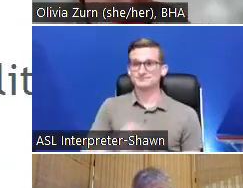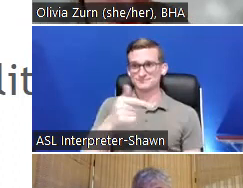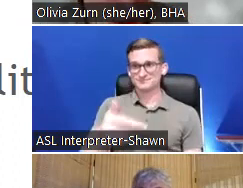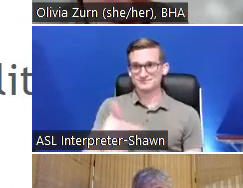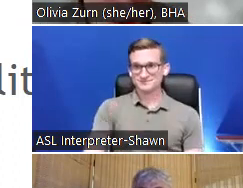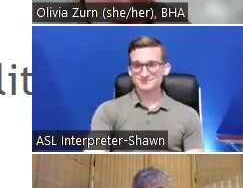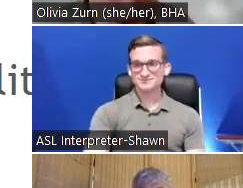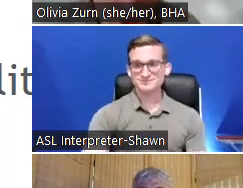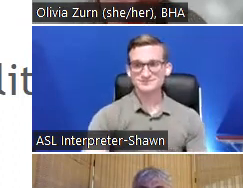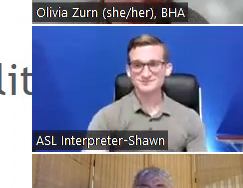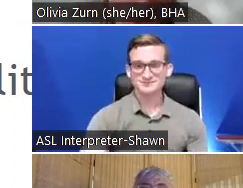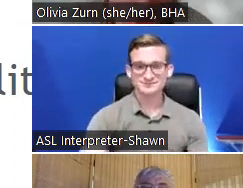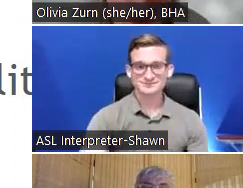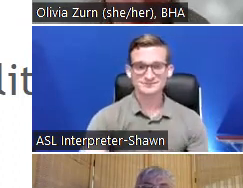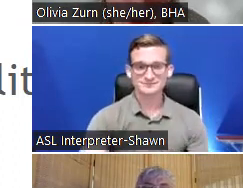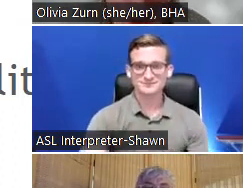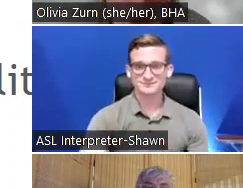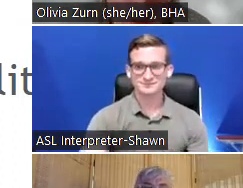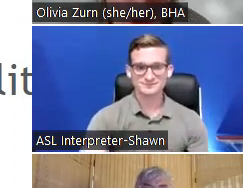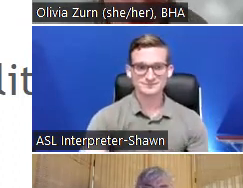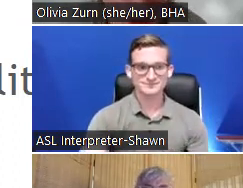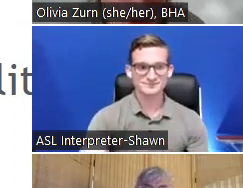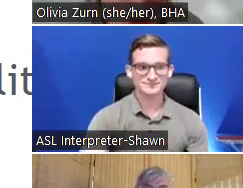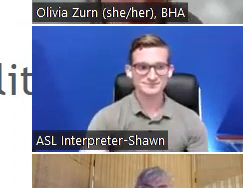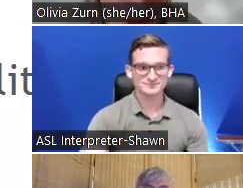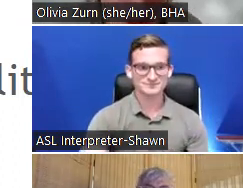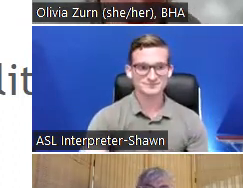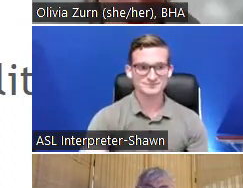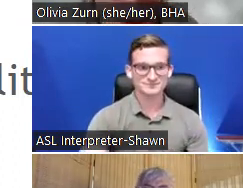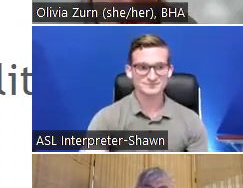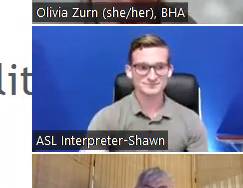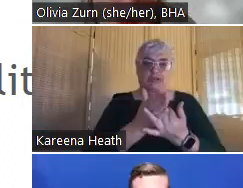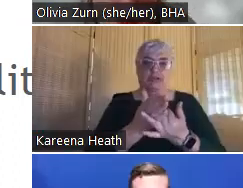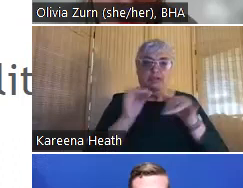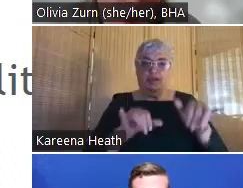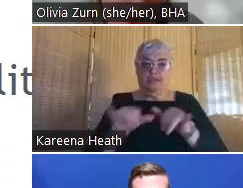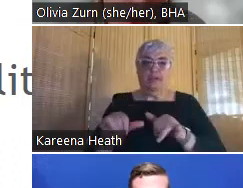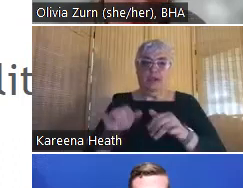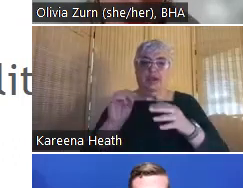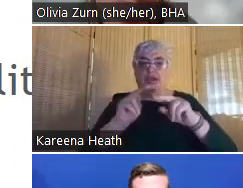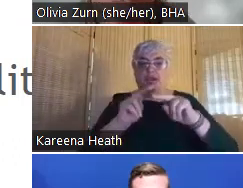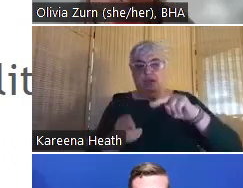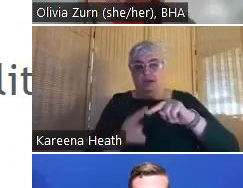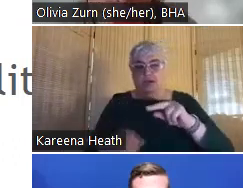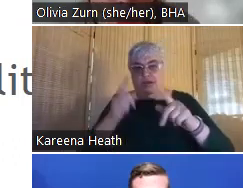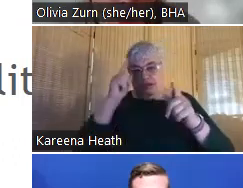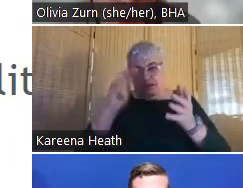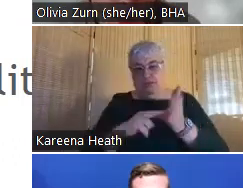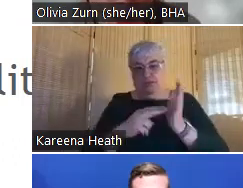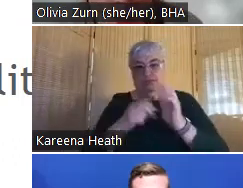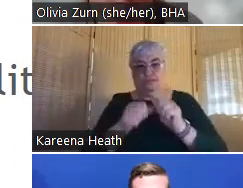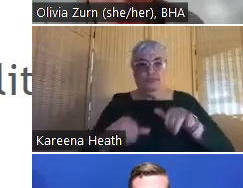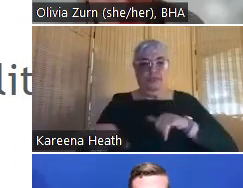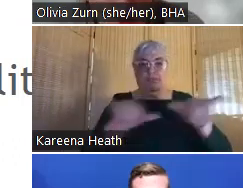To continue just services that must be included, we have brief intervention, stabilization, and de-escalation intended to maintain stability in